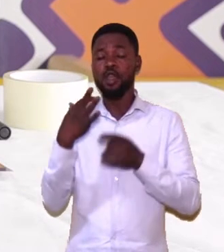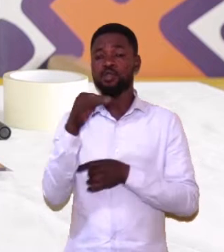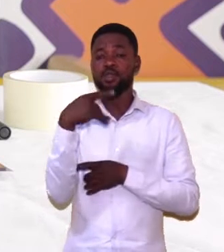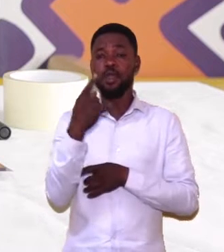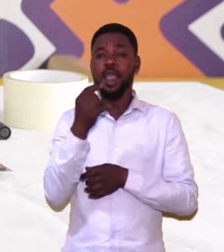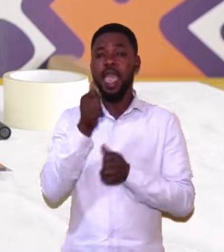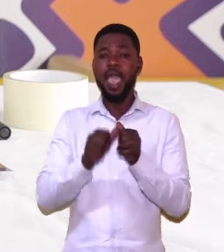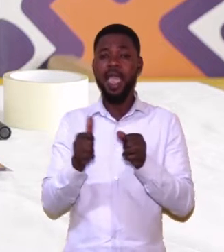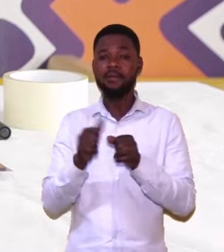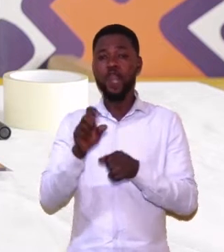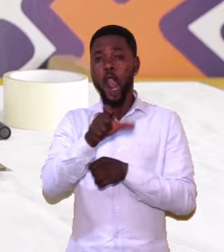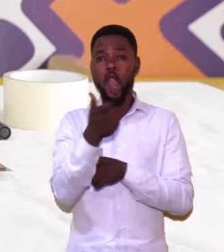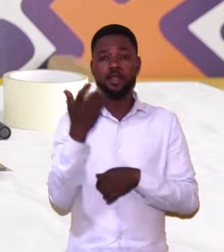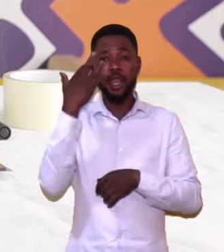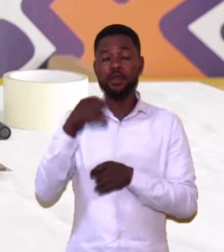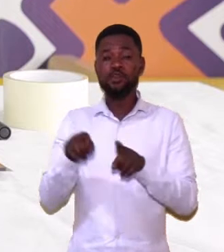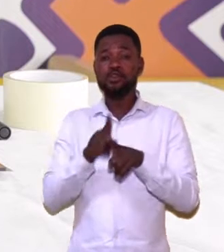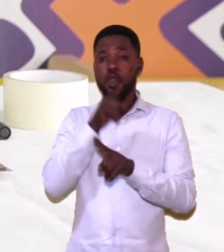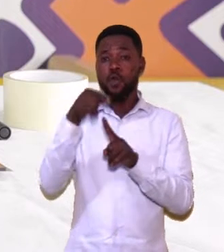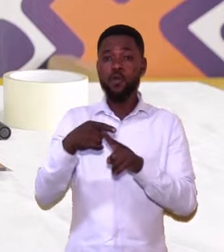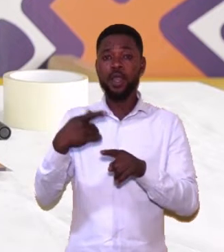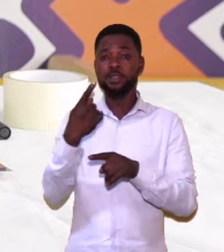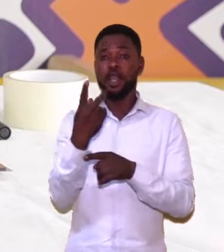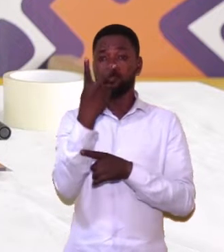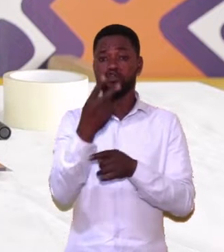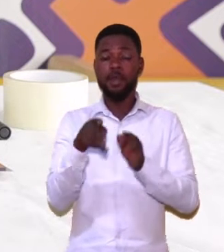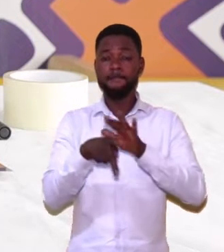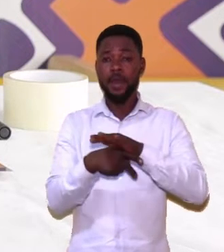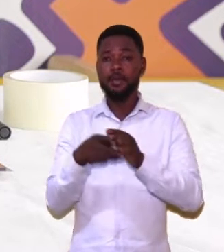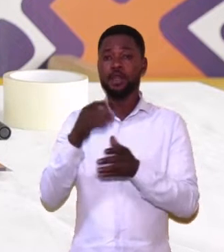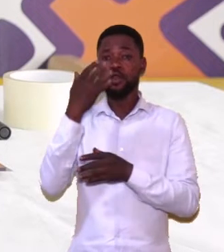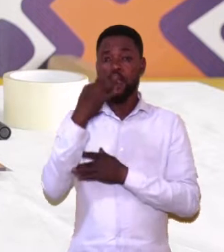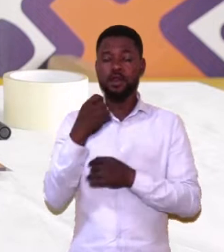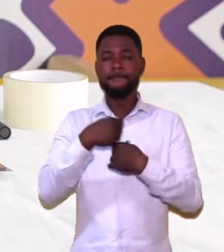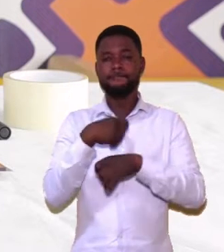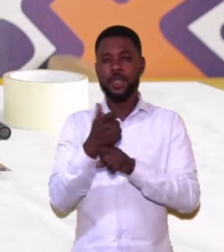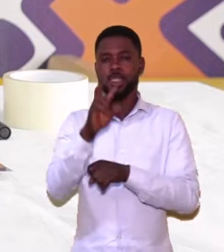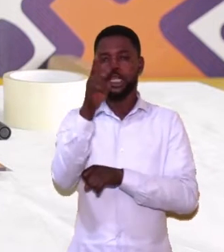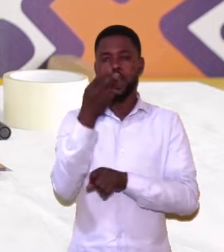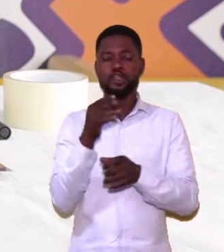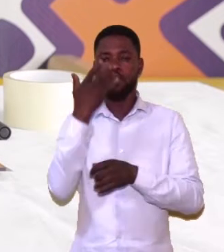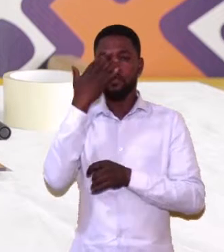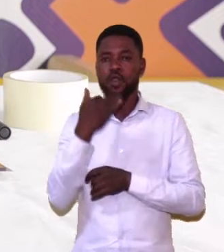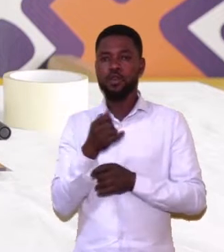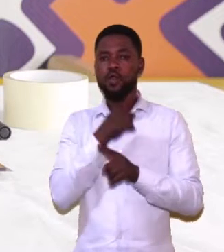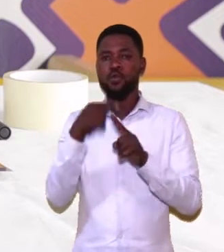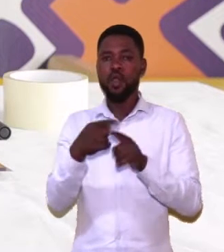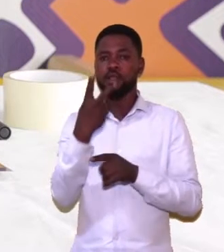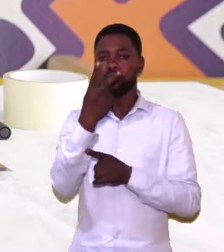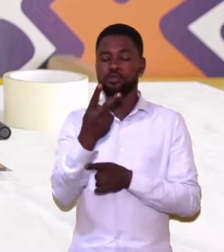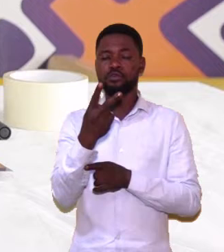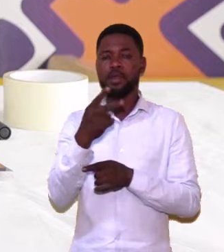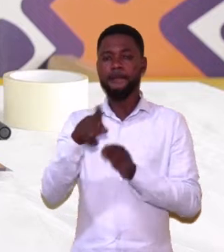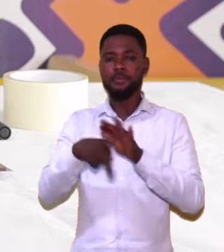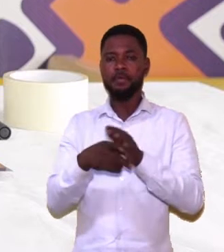They are the root of every other color. So when 2 primary colors mix, they form a secondary color. When